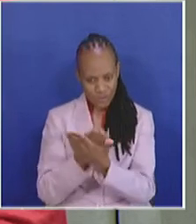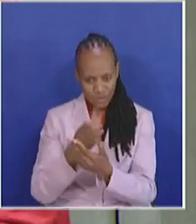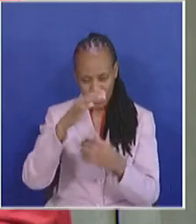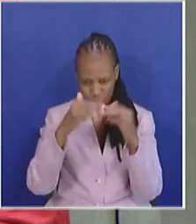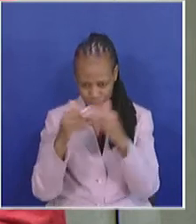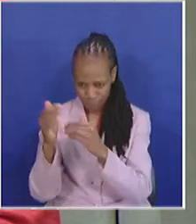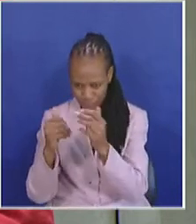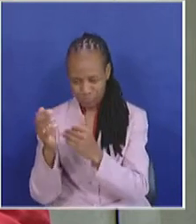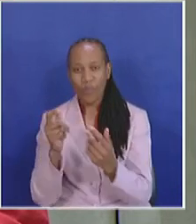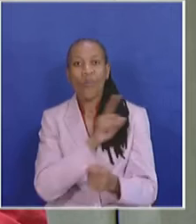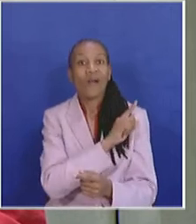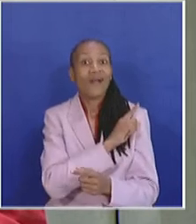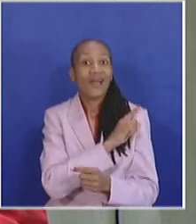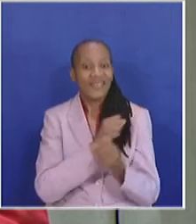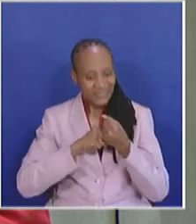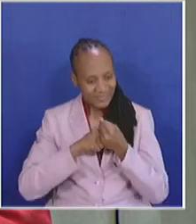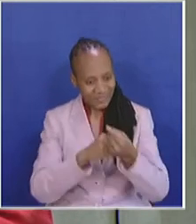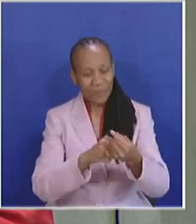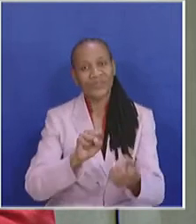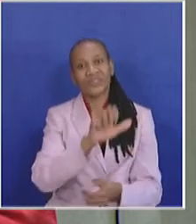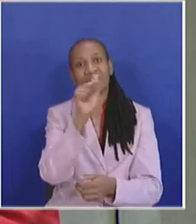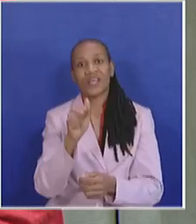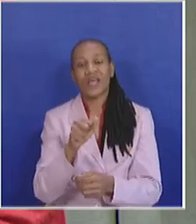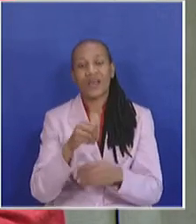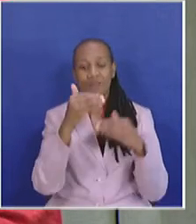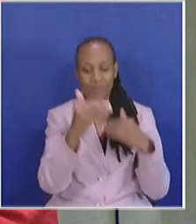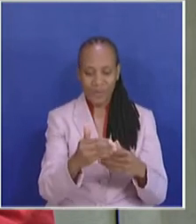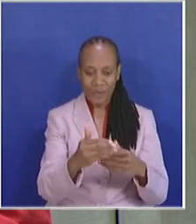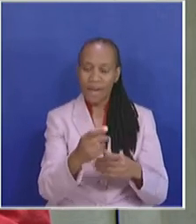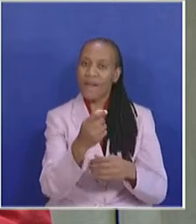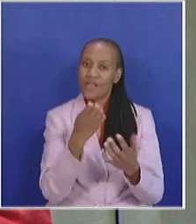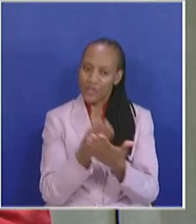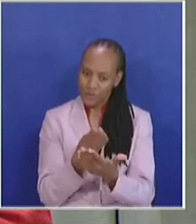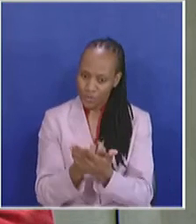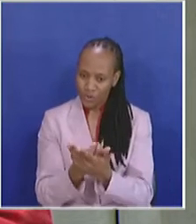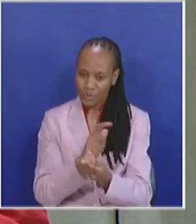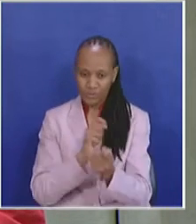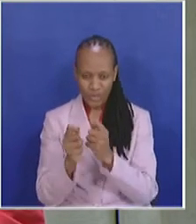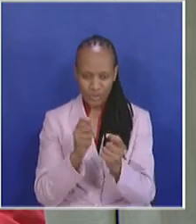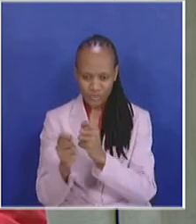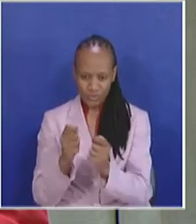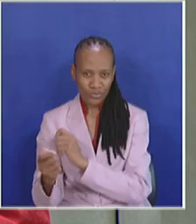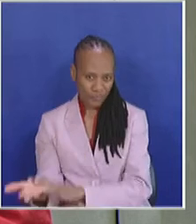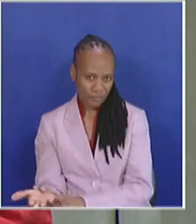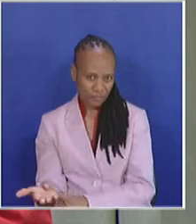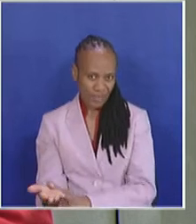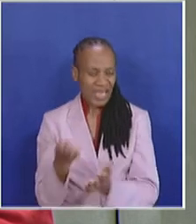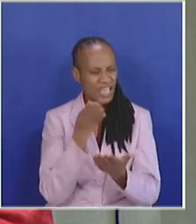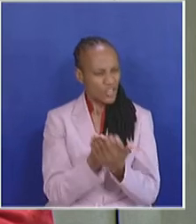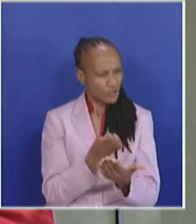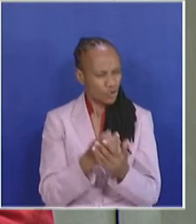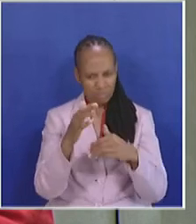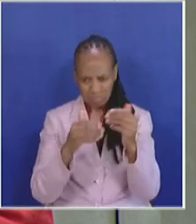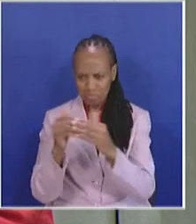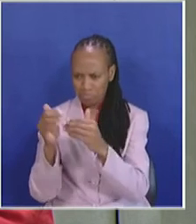designed to support the country's medium and long-term economic and social objectives. This economic